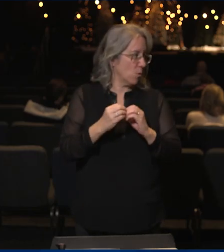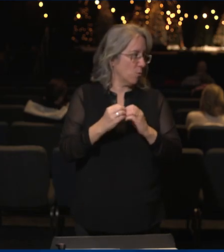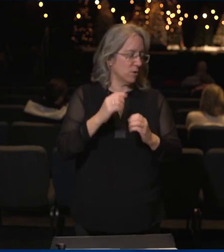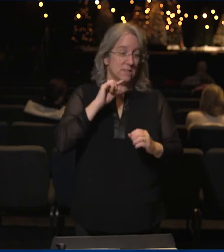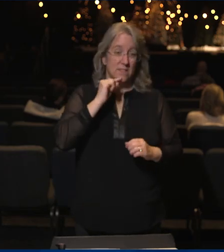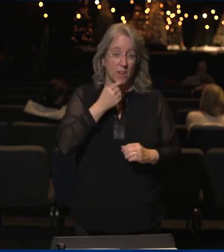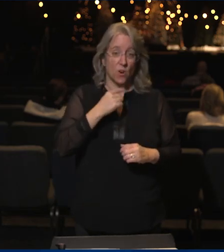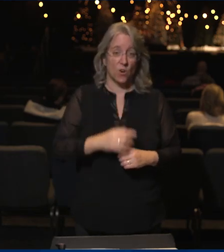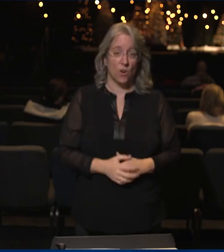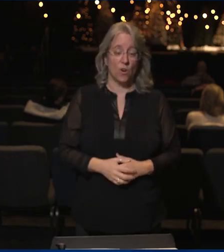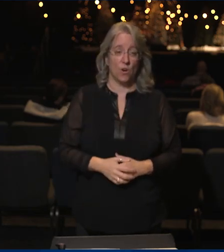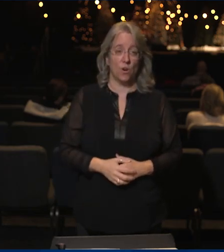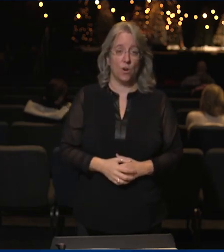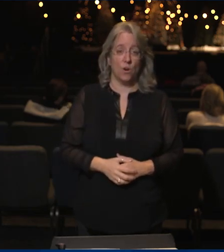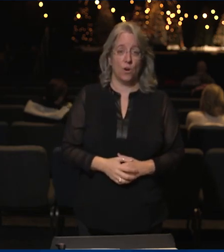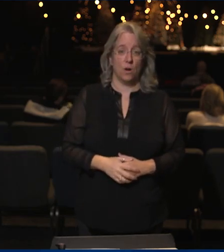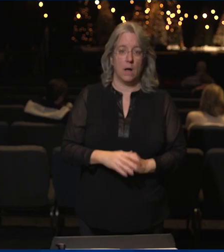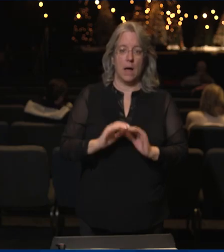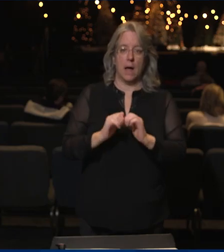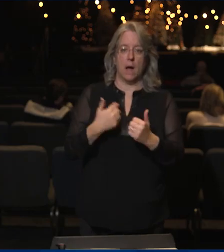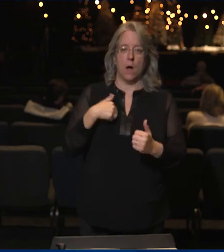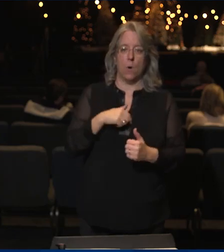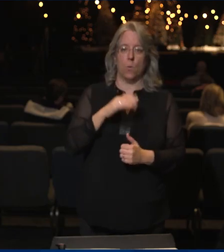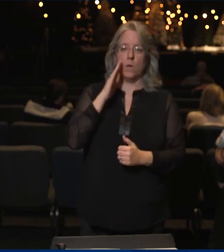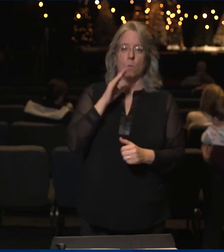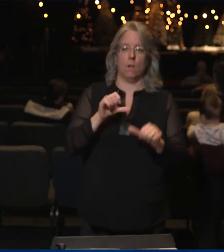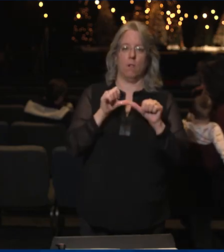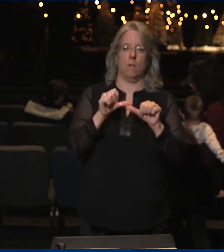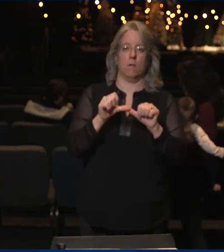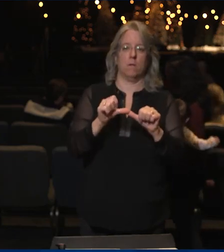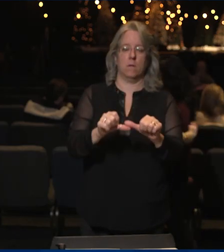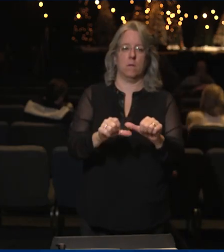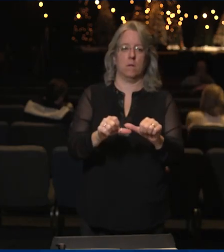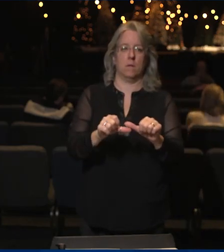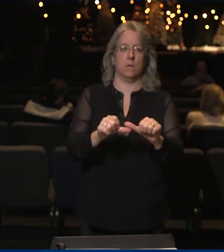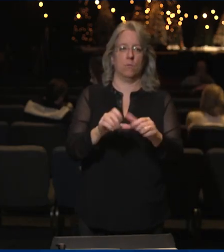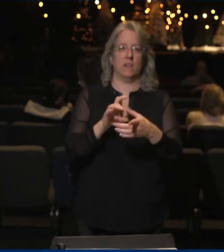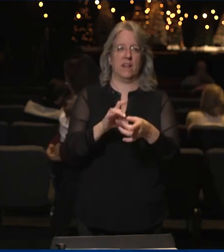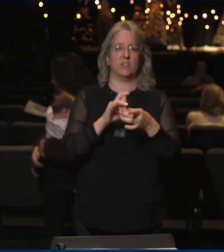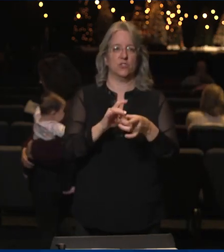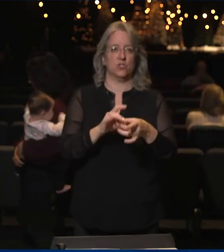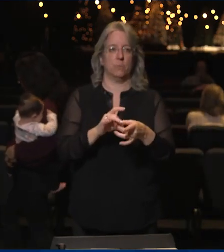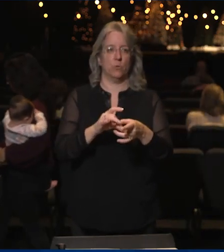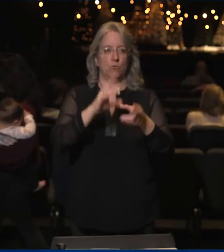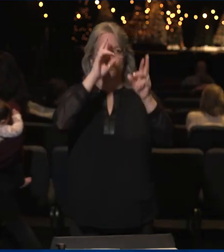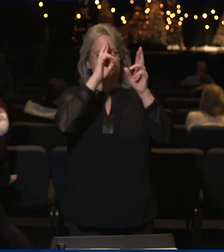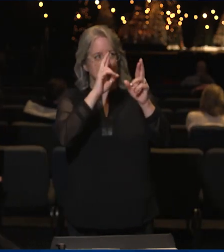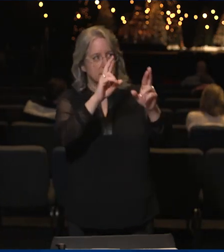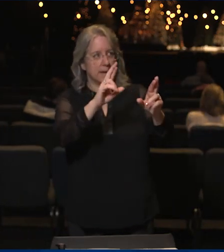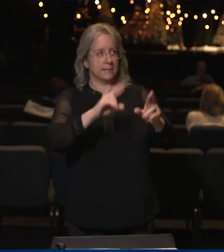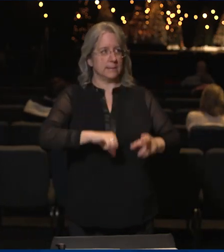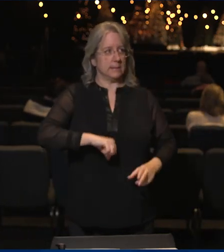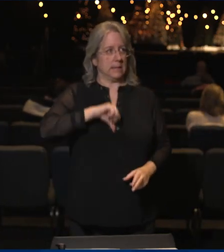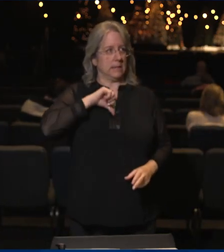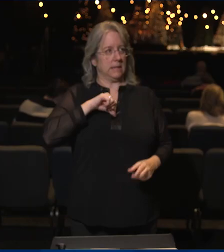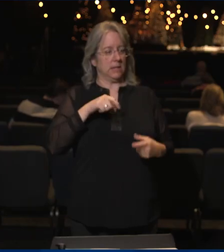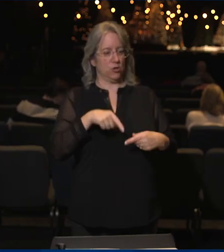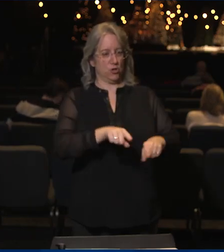How are we going to maintain a relationship with respect and dignity in this space? Just imagine for a moment.